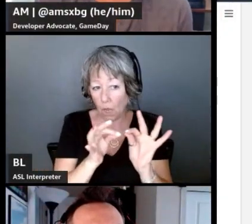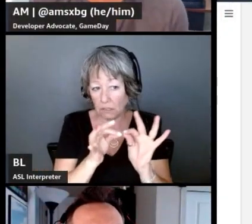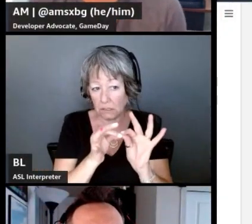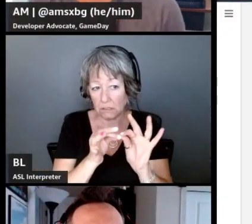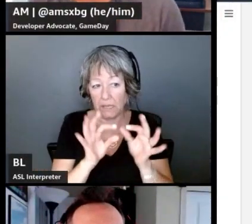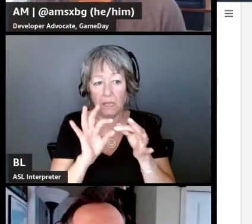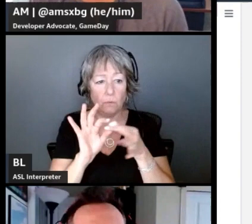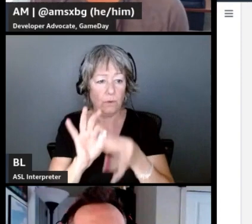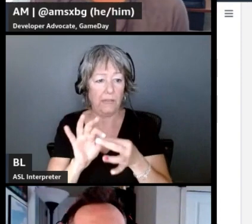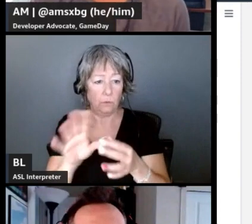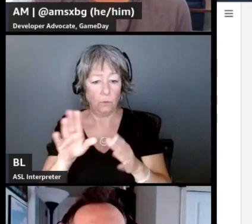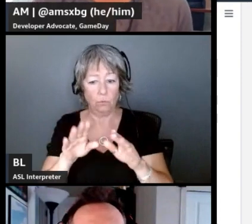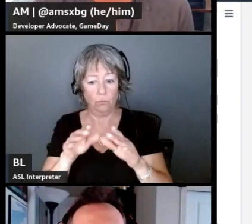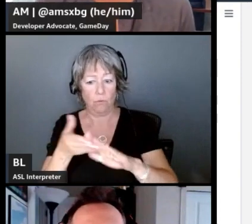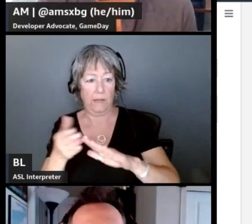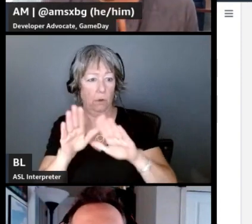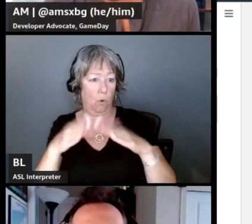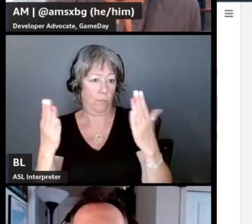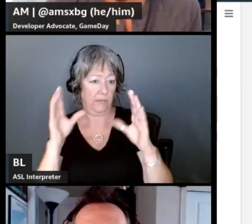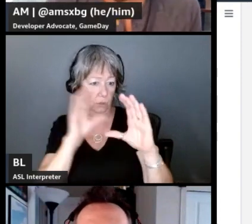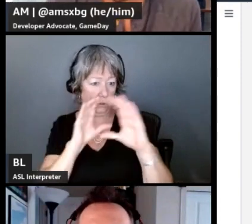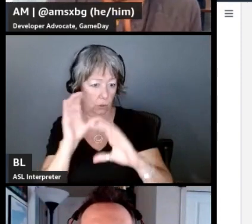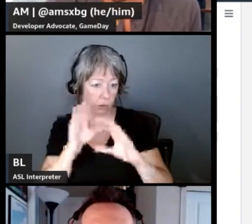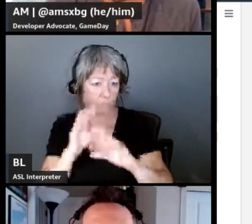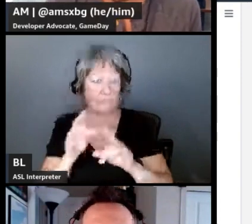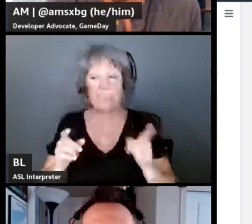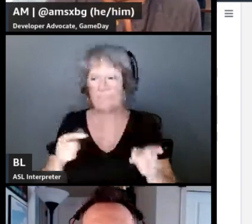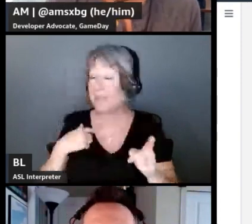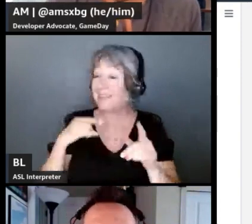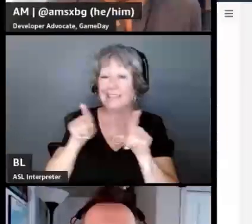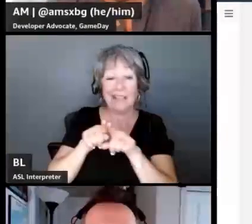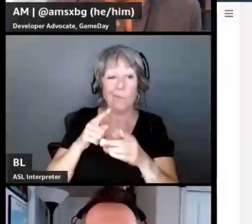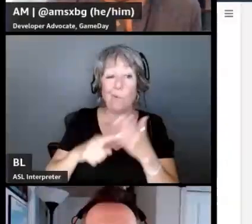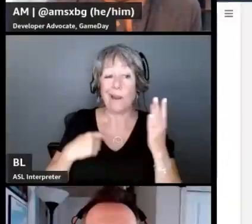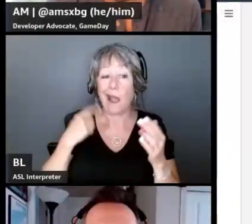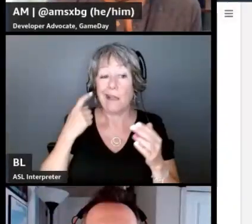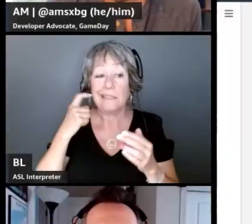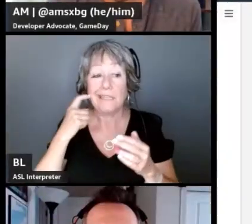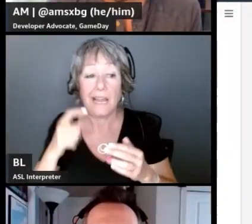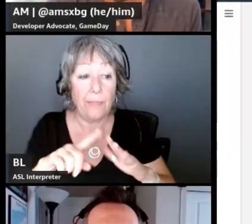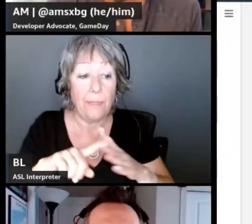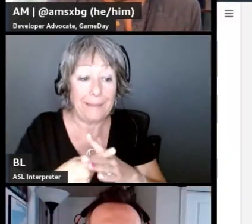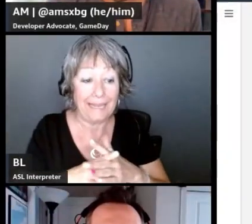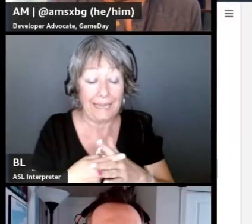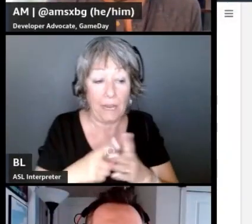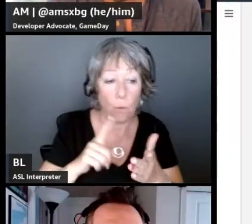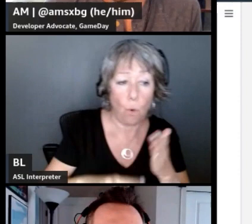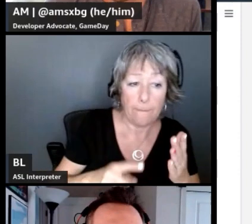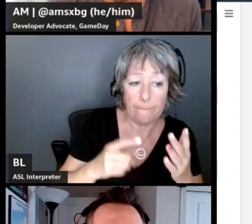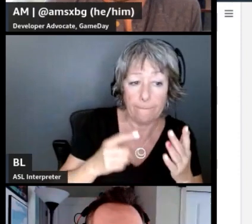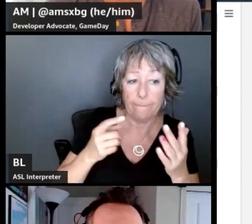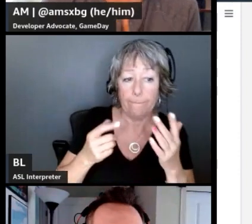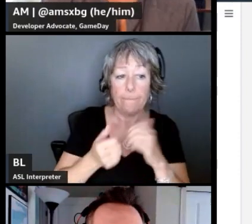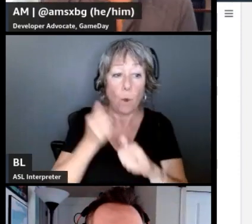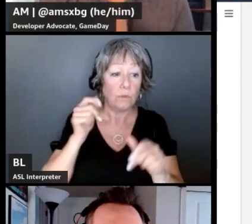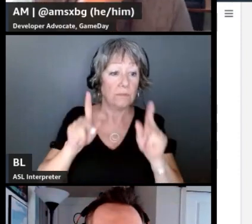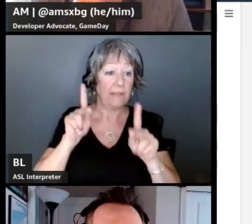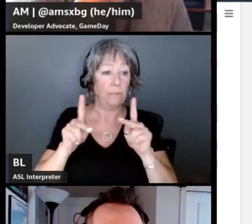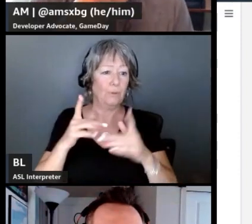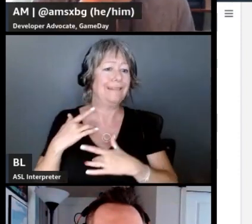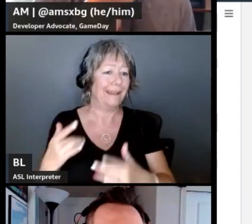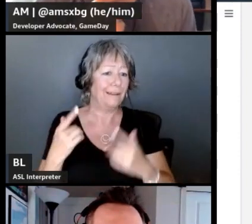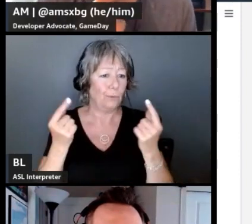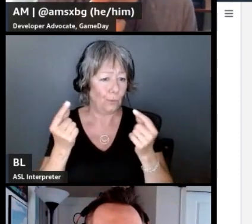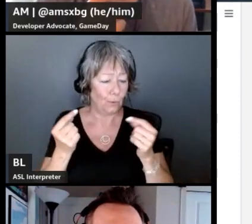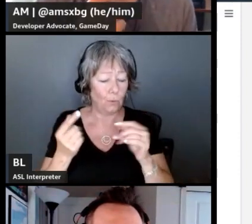running OpenSearch? Like I said in the beginning, right, what would people tend to do, or what people used to do before this feature